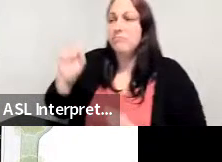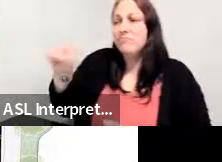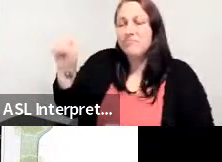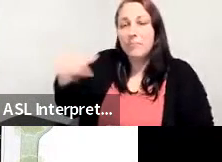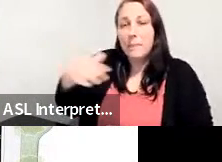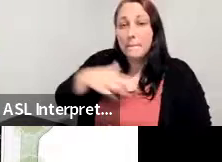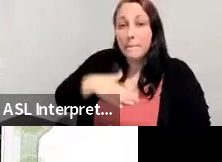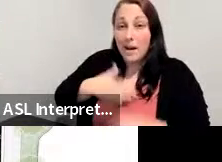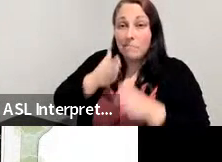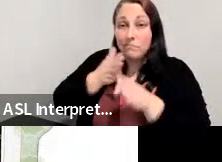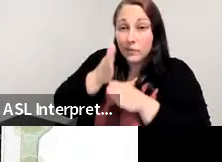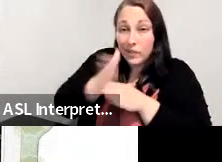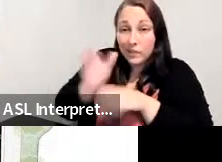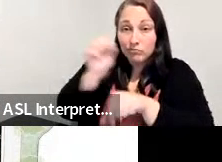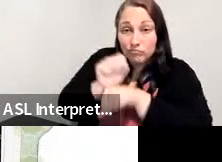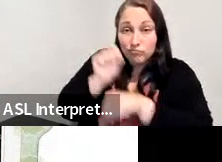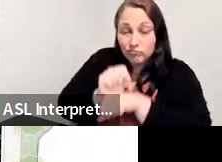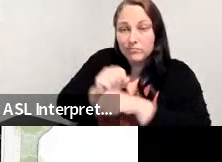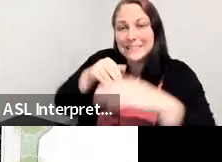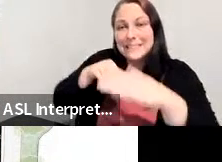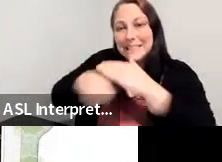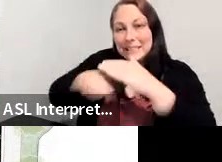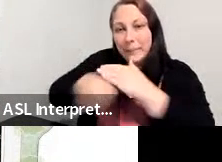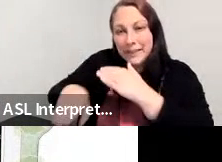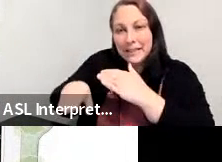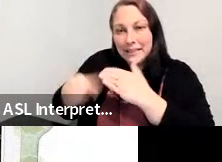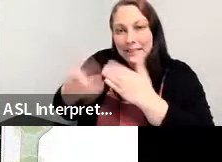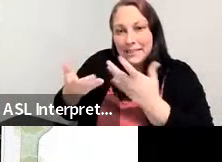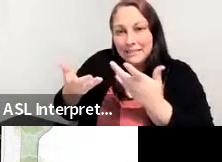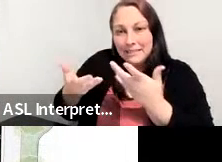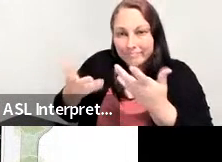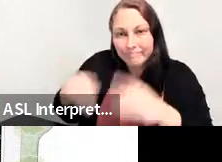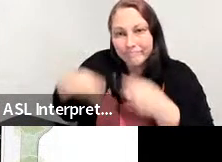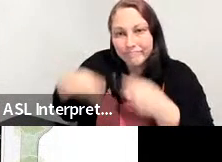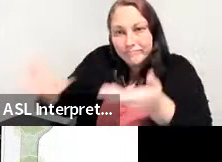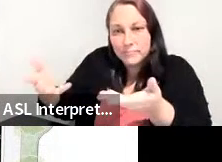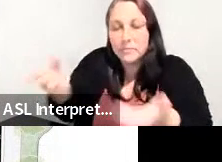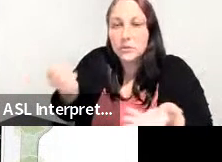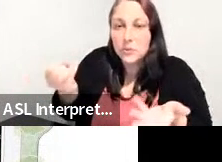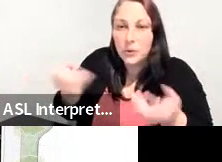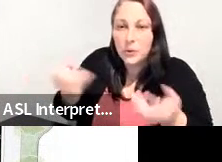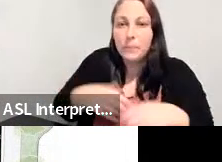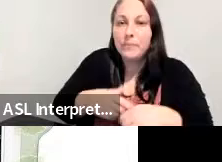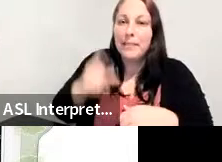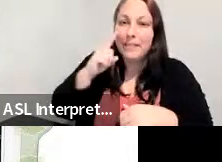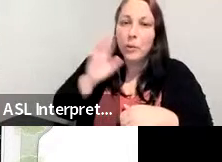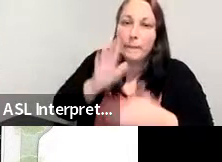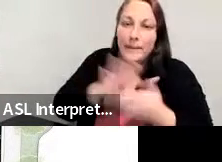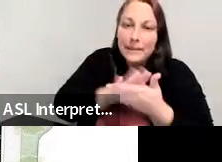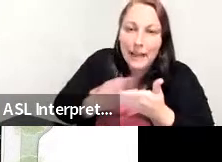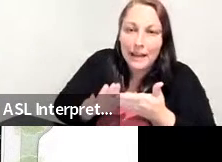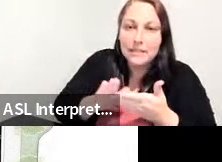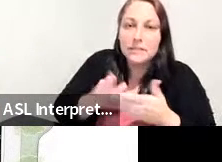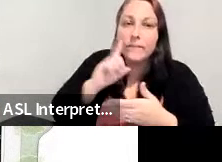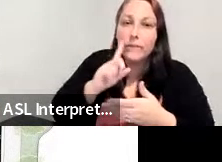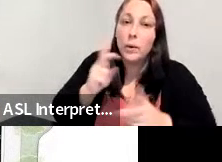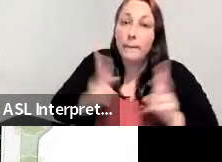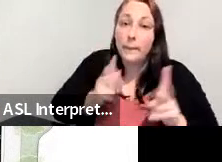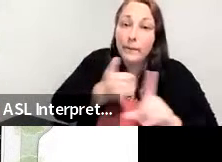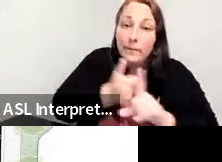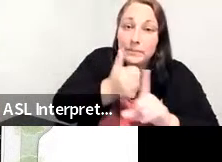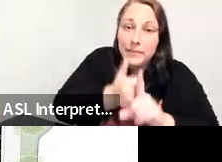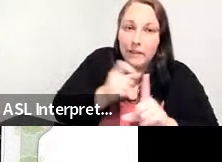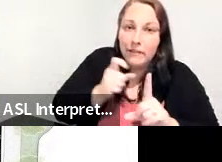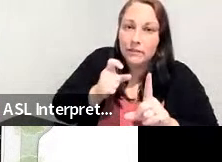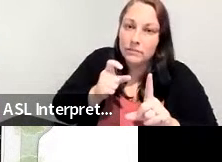something to look into. Absolutely. That's I think it would be a nice thing for the people who are using the space,